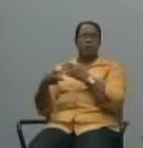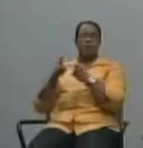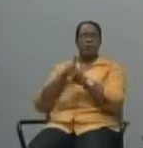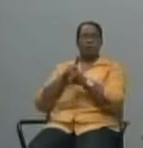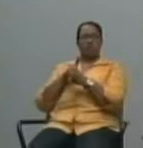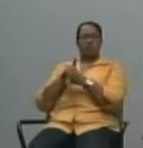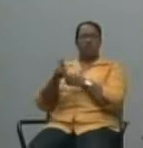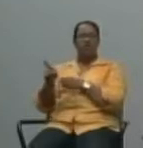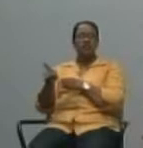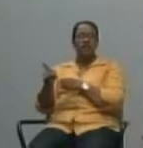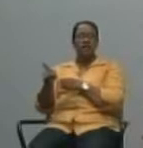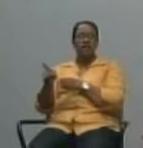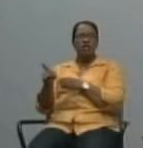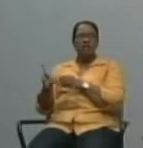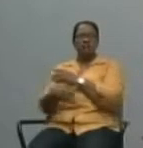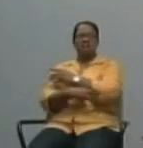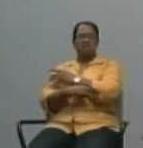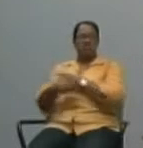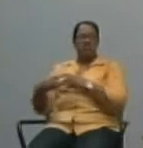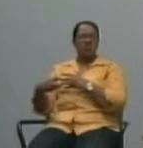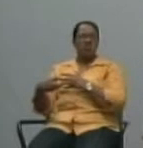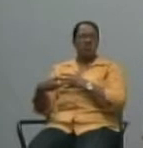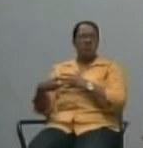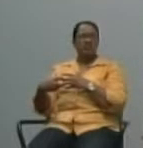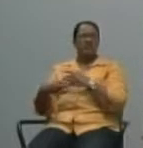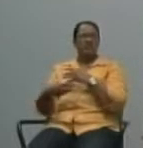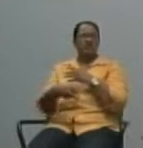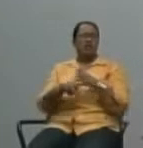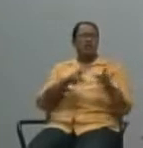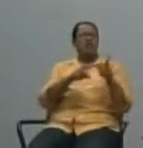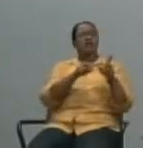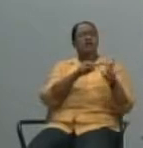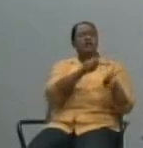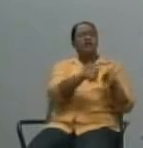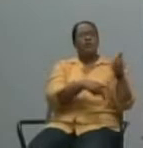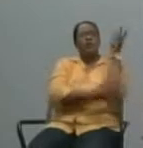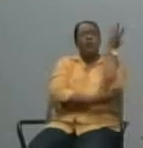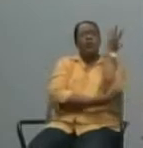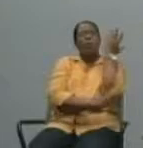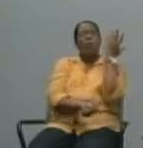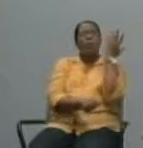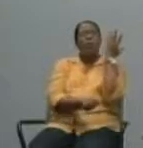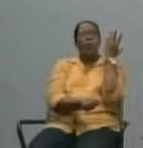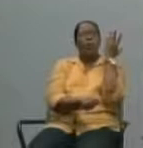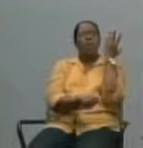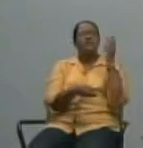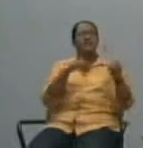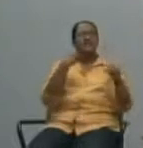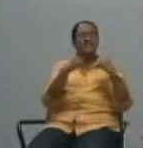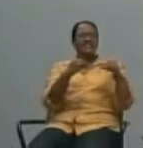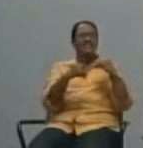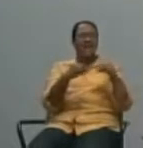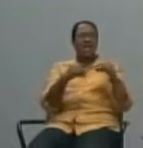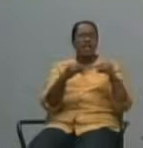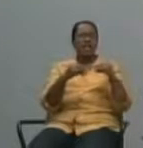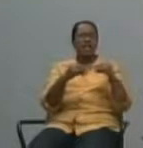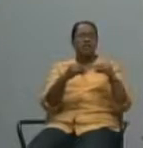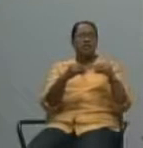the stock exchange, to invest, to buy, and to sell. And furthermore, he